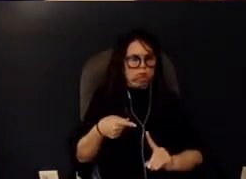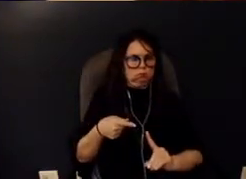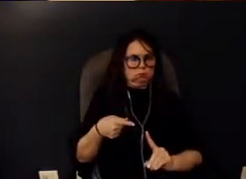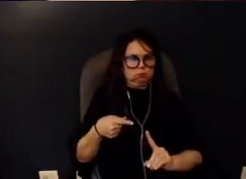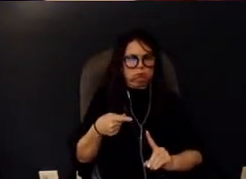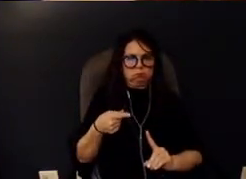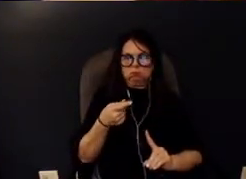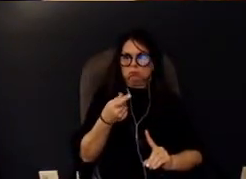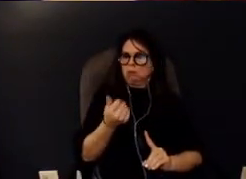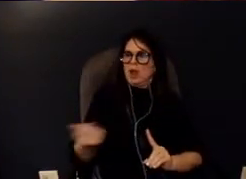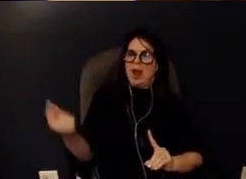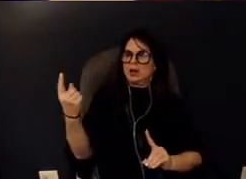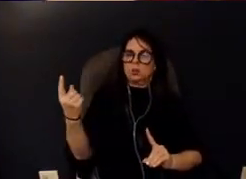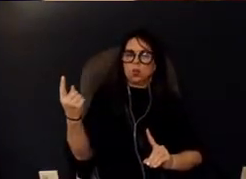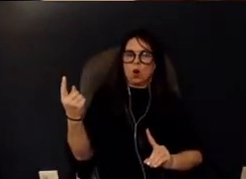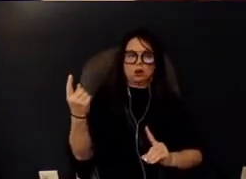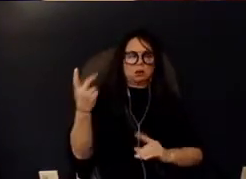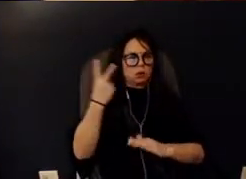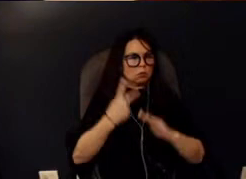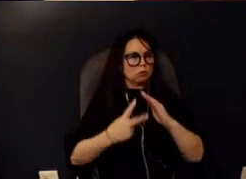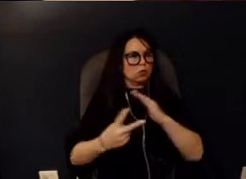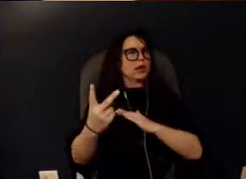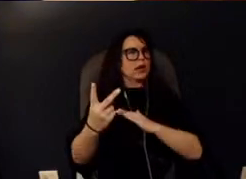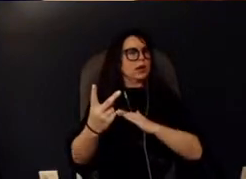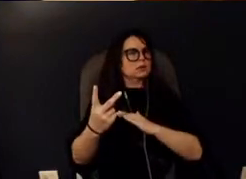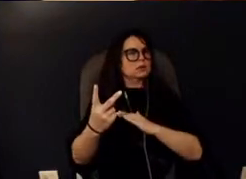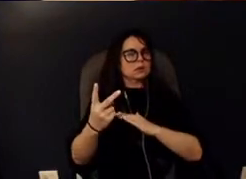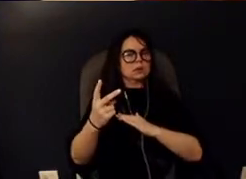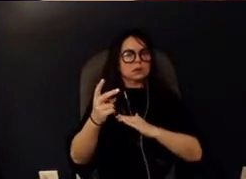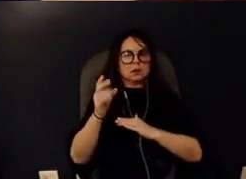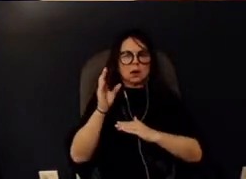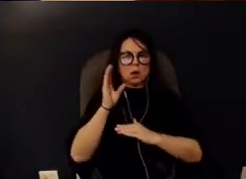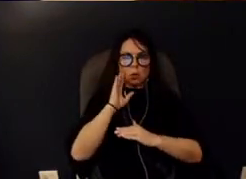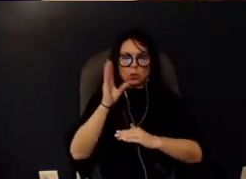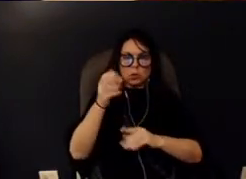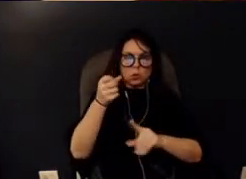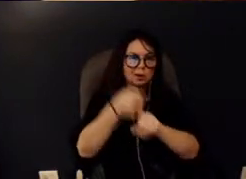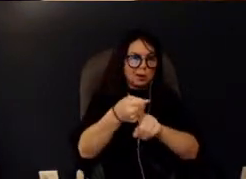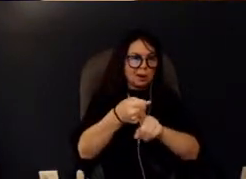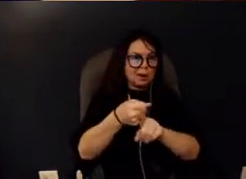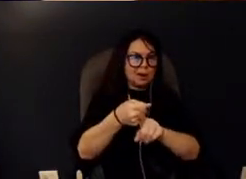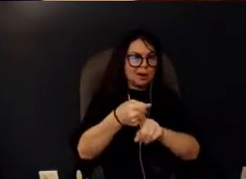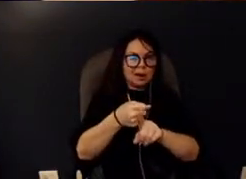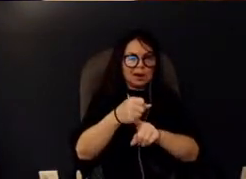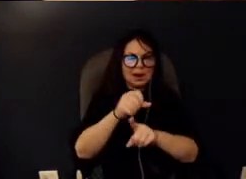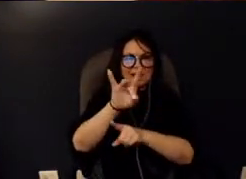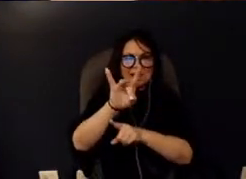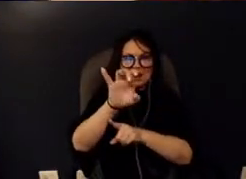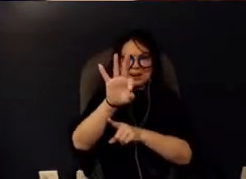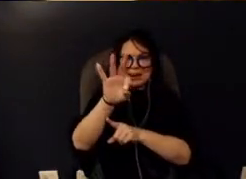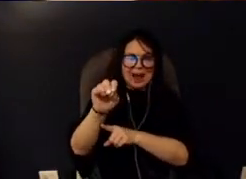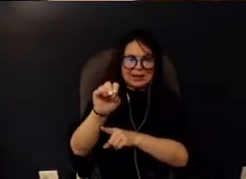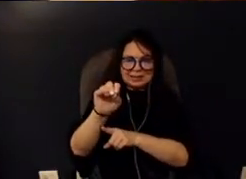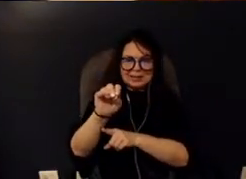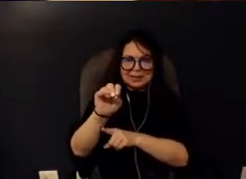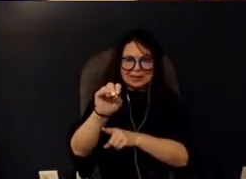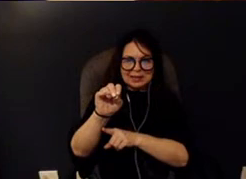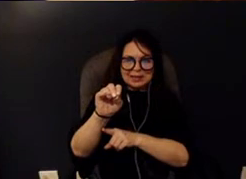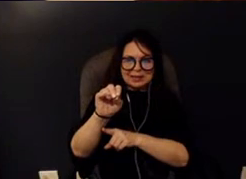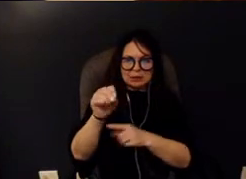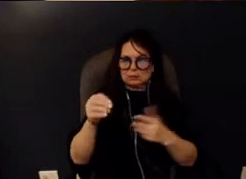going to reach the number of, I think, as high as 890 that I just heard tonight. And we're not going to reach that